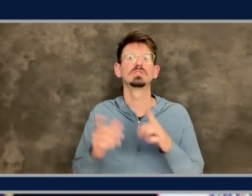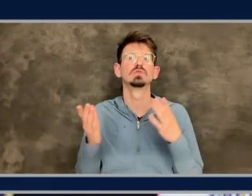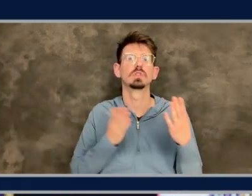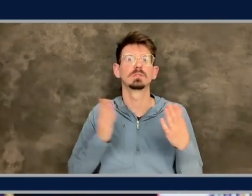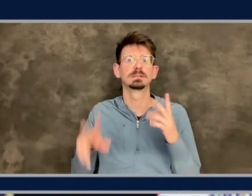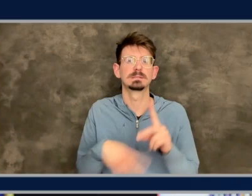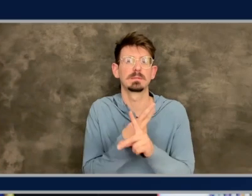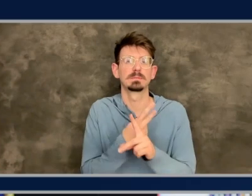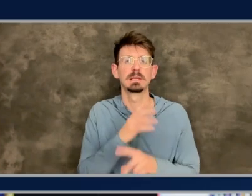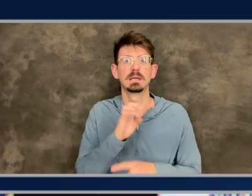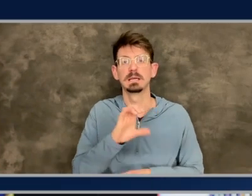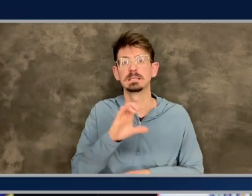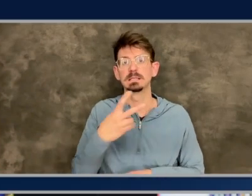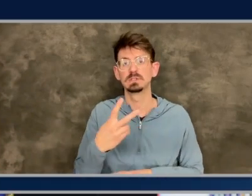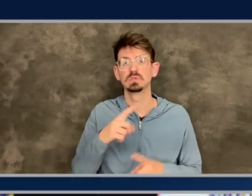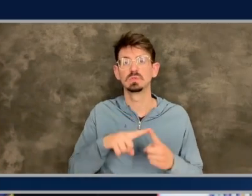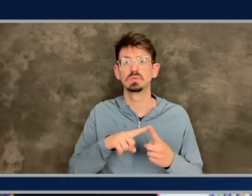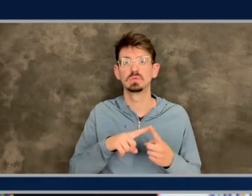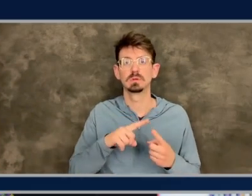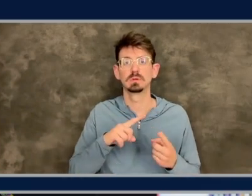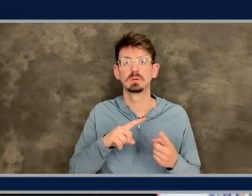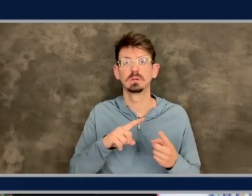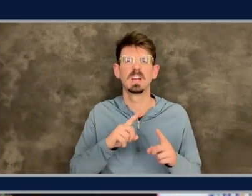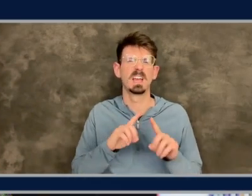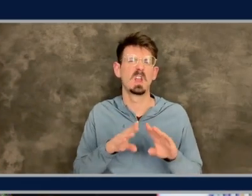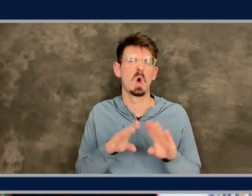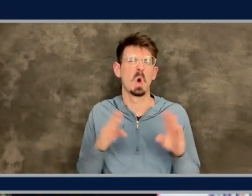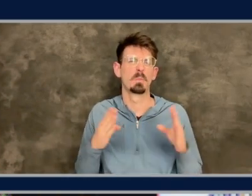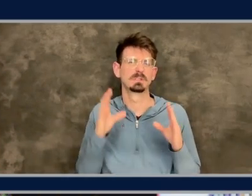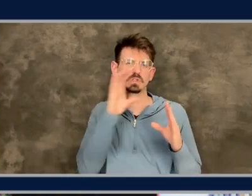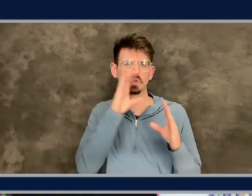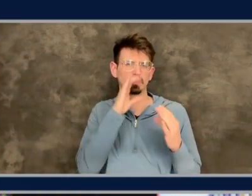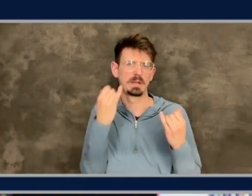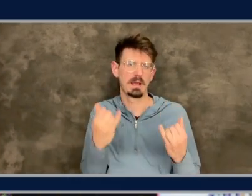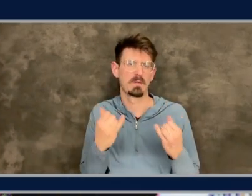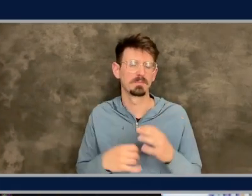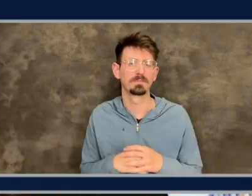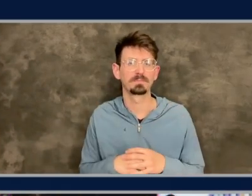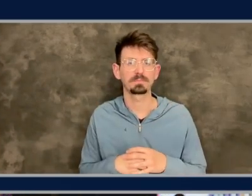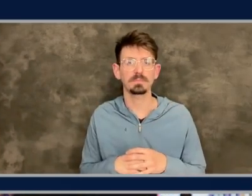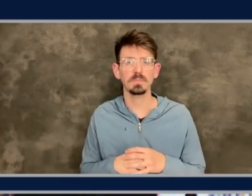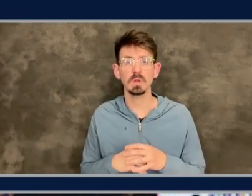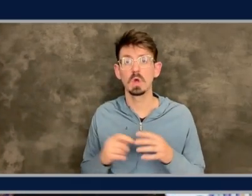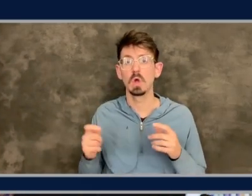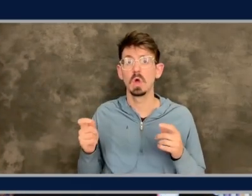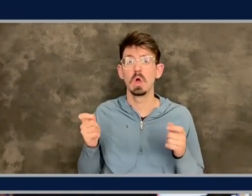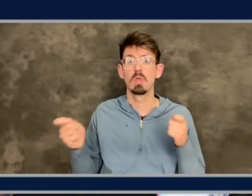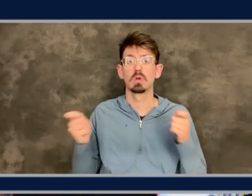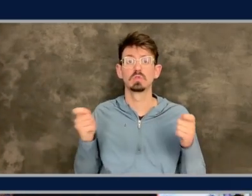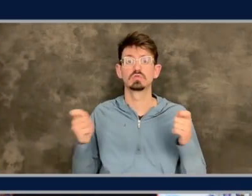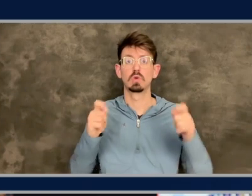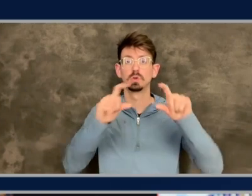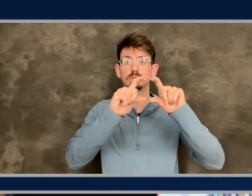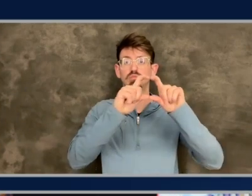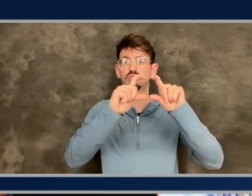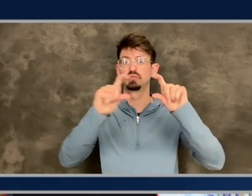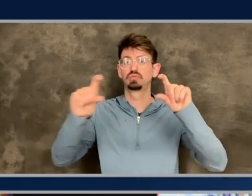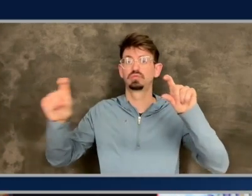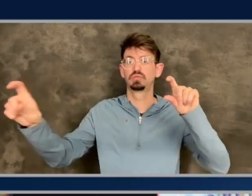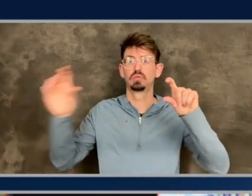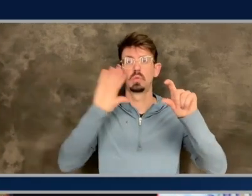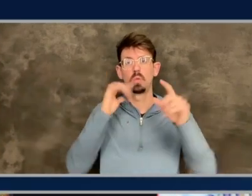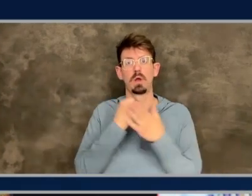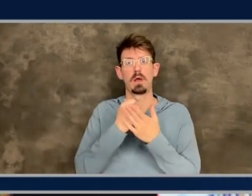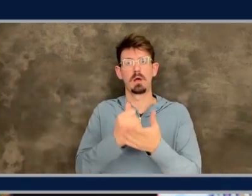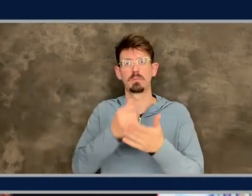EC2, RDS, Elasticache, and OpenSearch at the moment. Mm-hmm. And the controls here on the top will really help you focus in